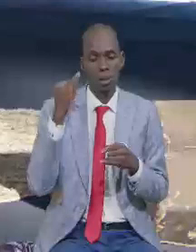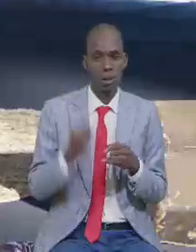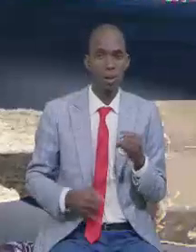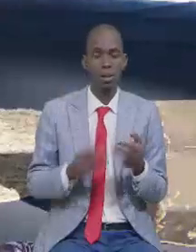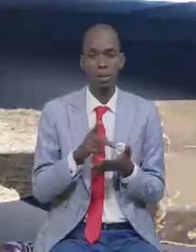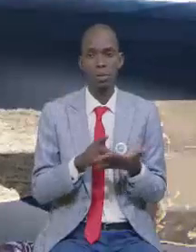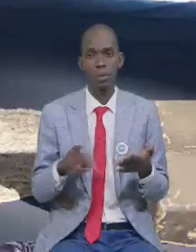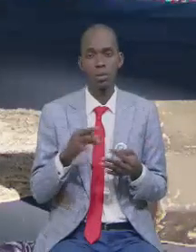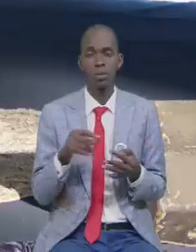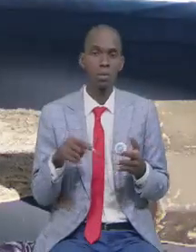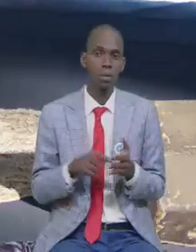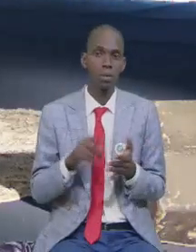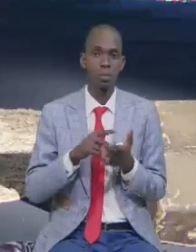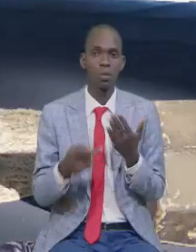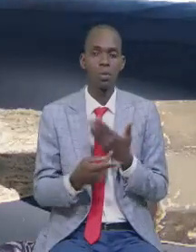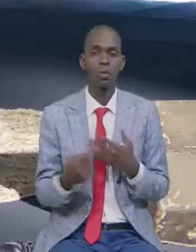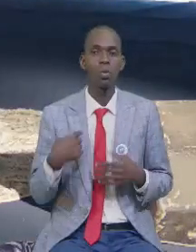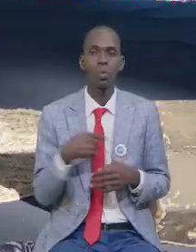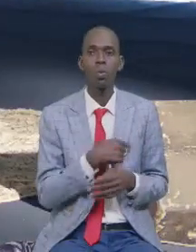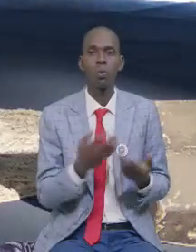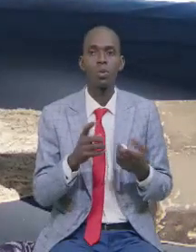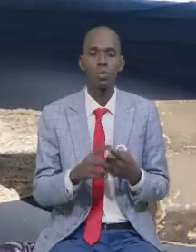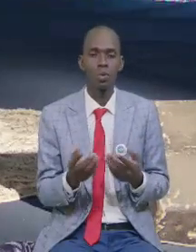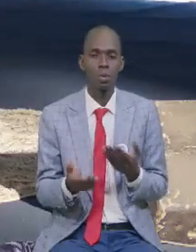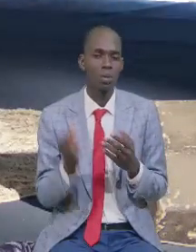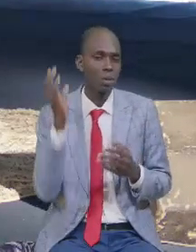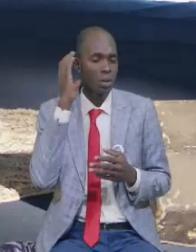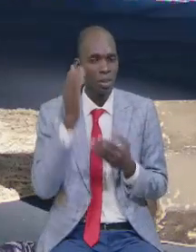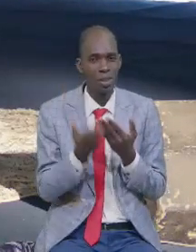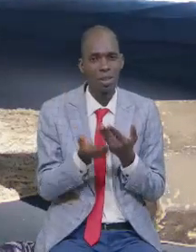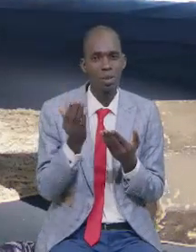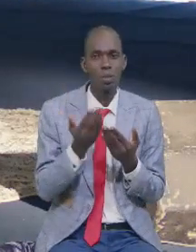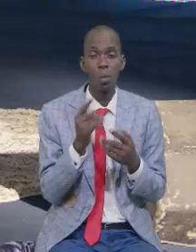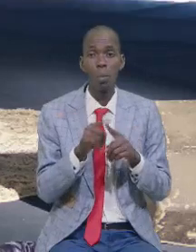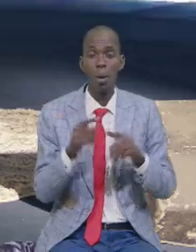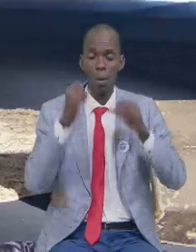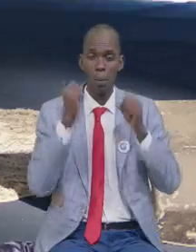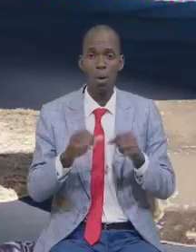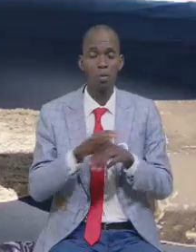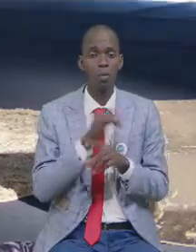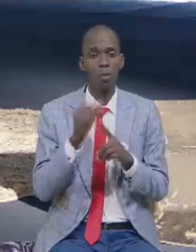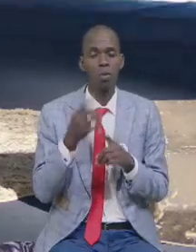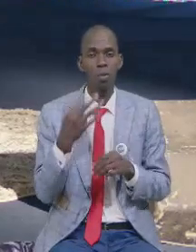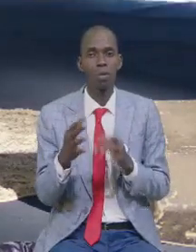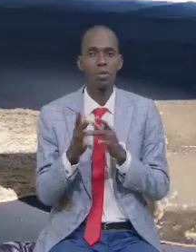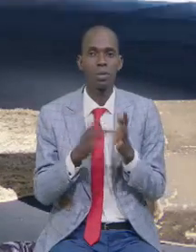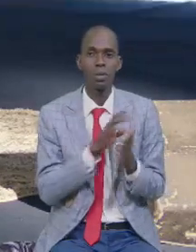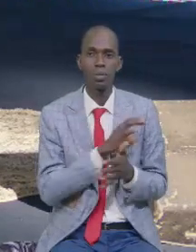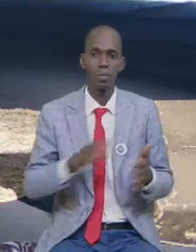want to listen to the simple but powerful words of Jesus Christ. Ask,